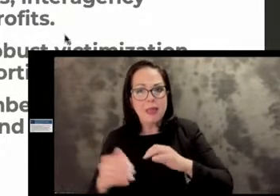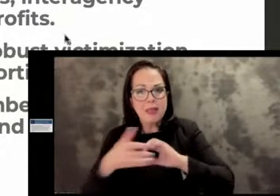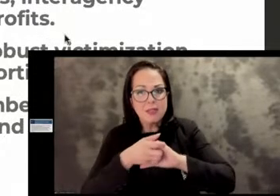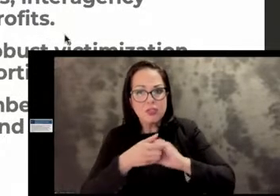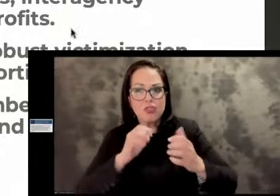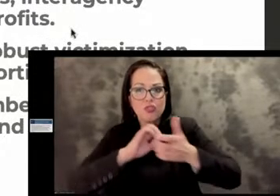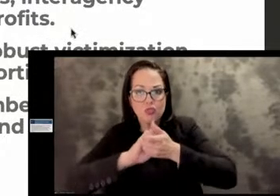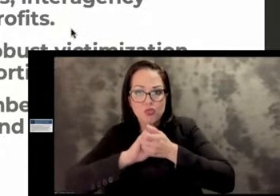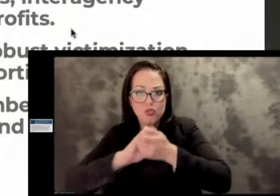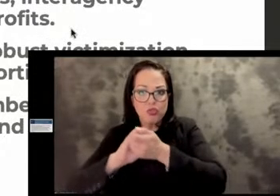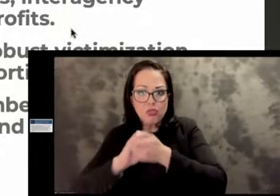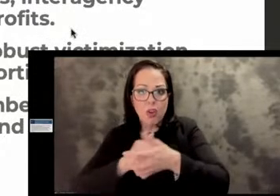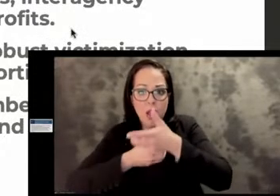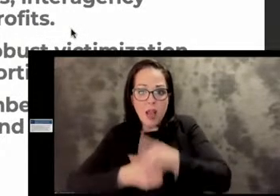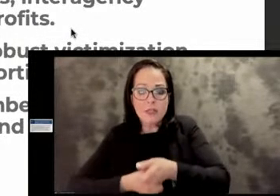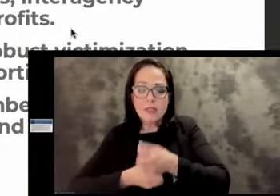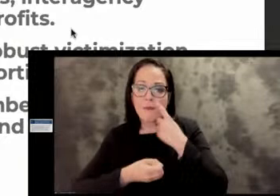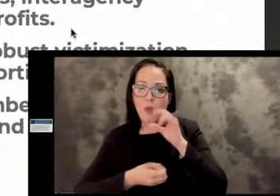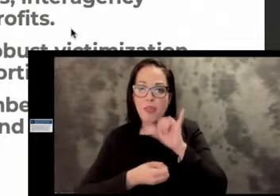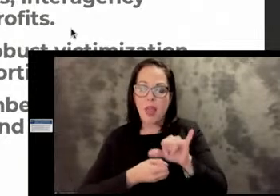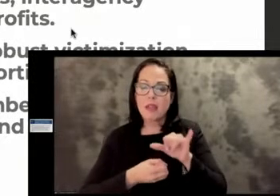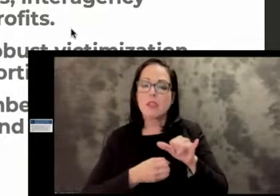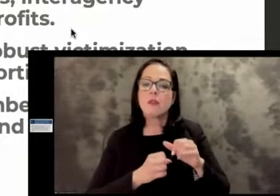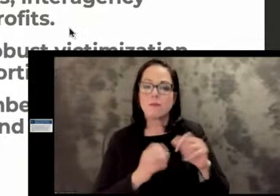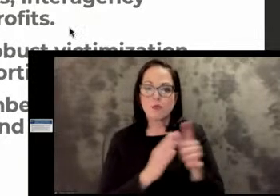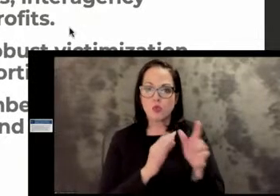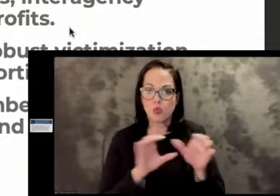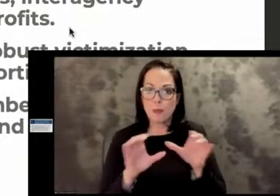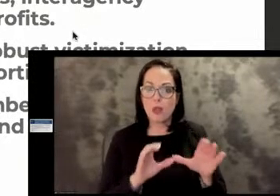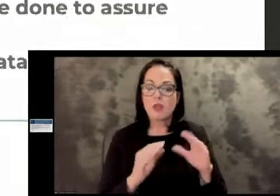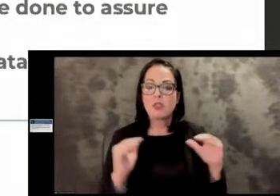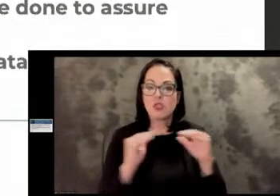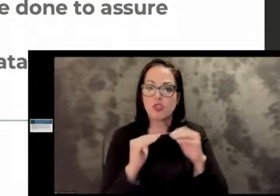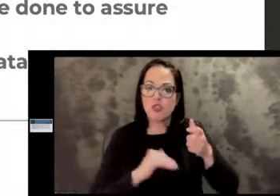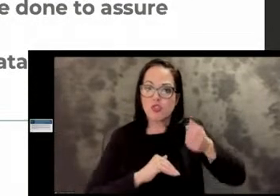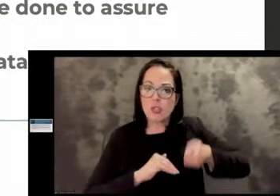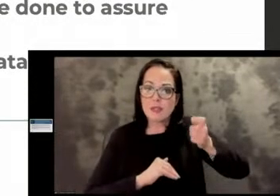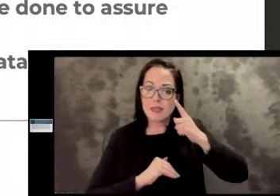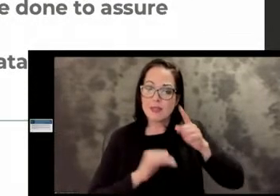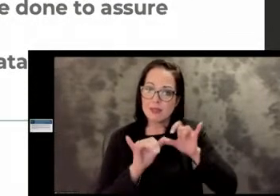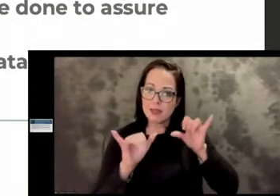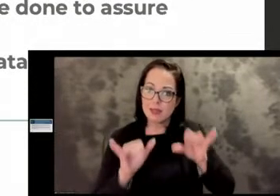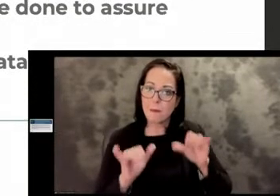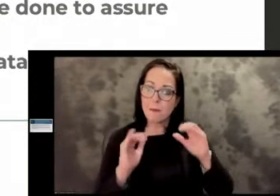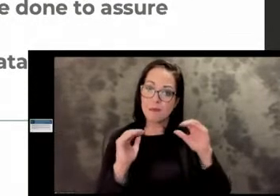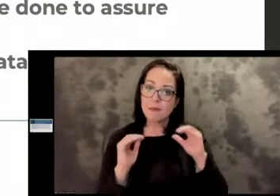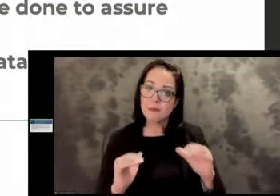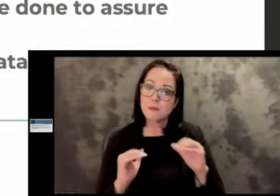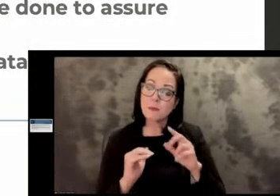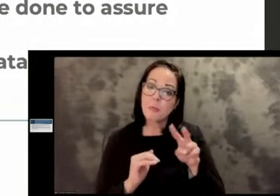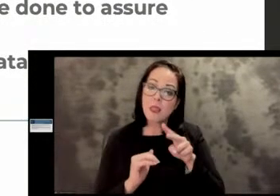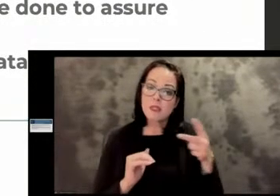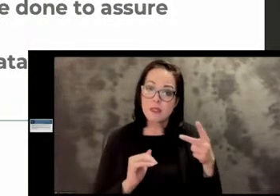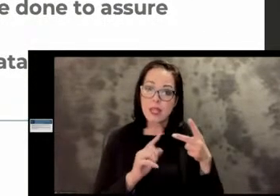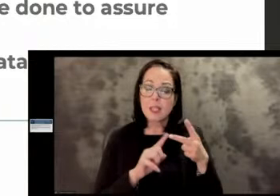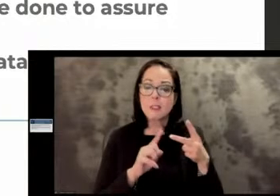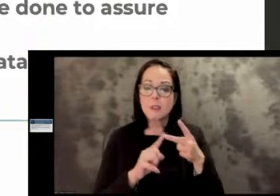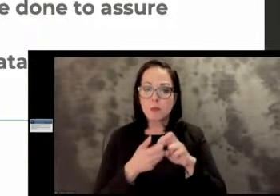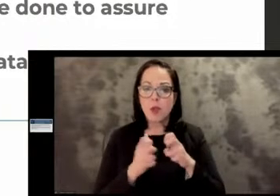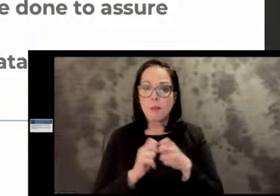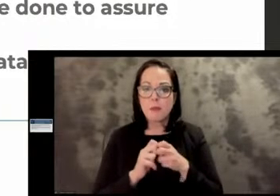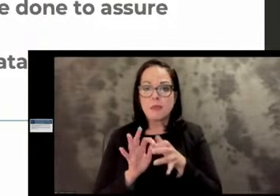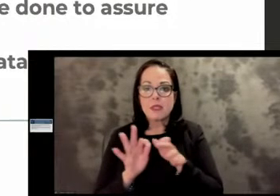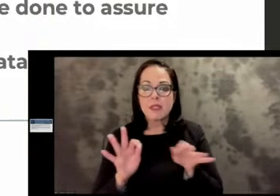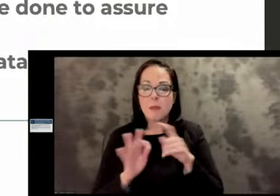to facilitate reporting. Next slide. For problem statement 2, around discrimination in